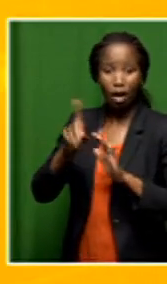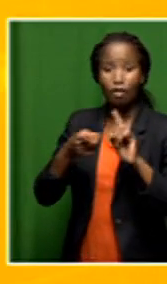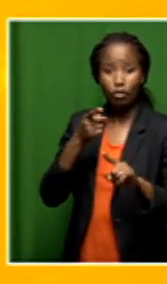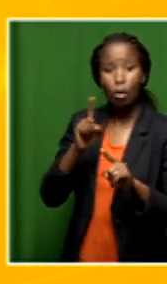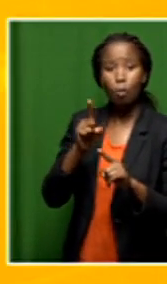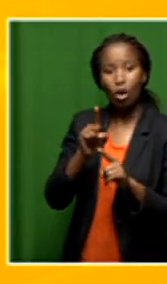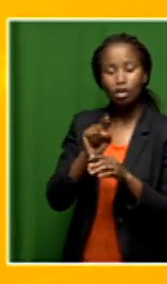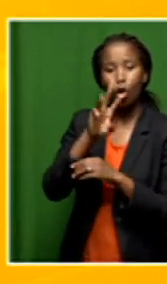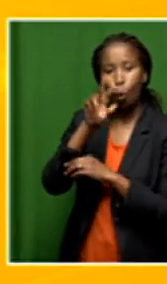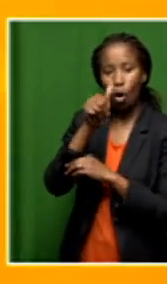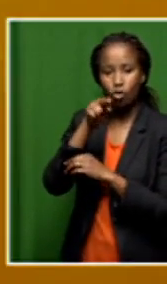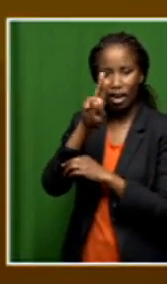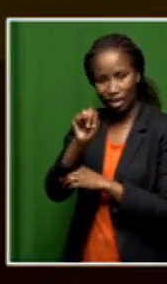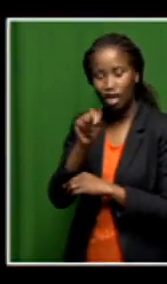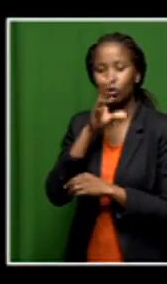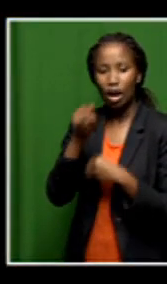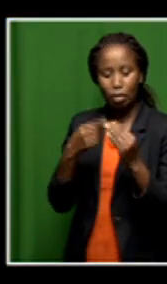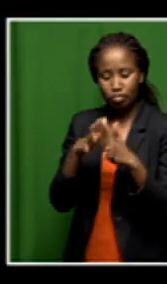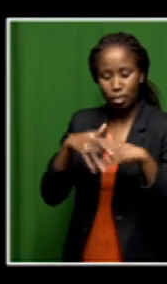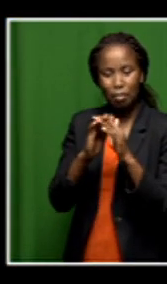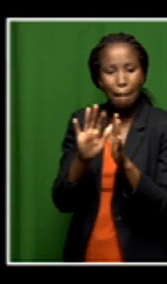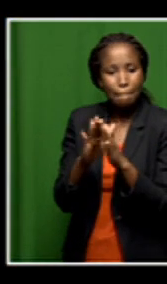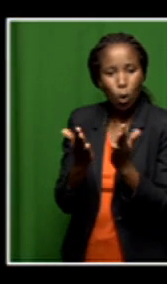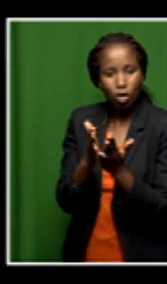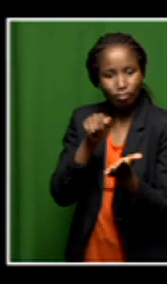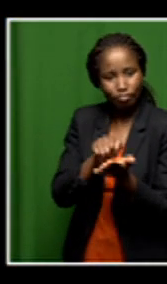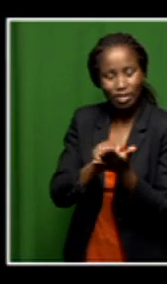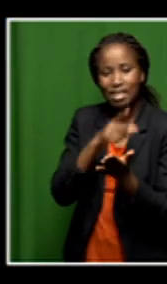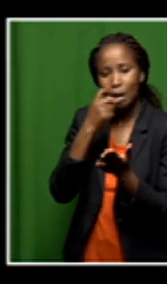Ingram, speaking to us about his book titled Global Investing Made Easy.